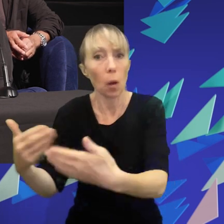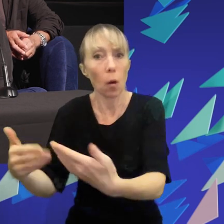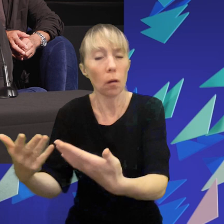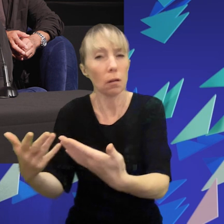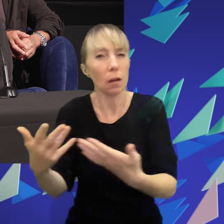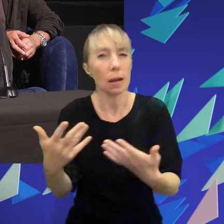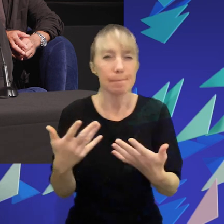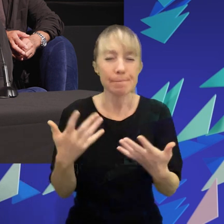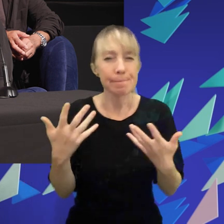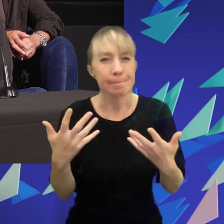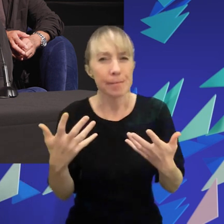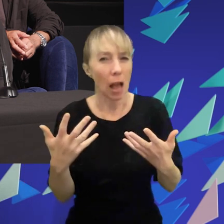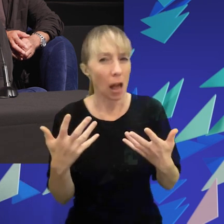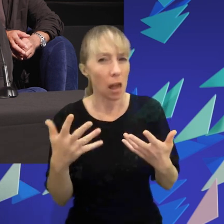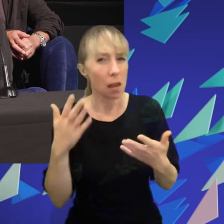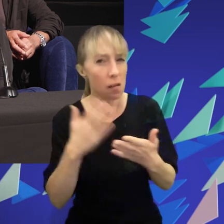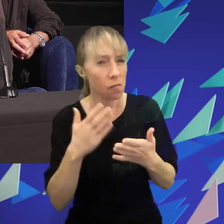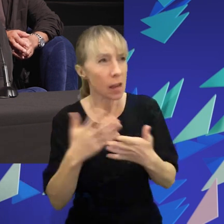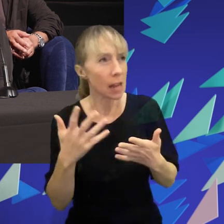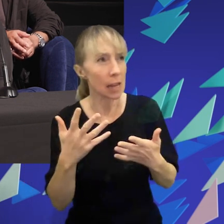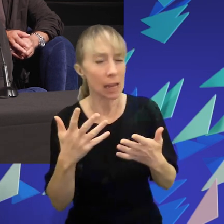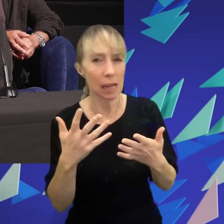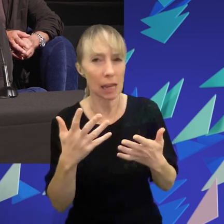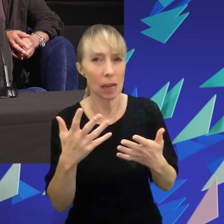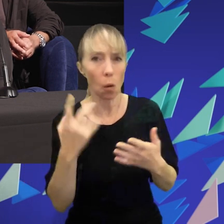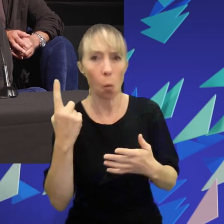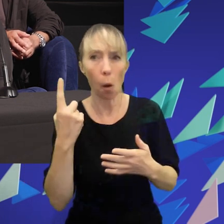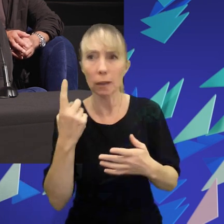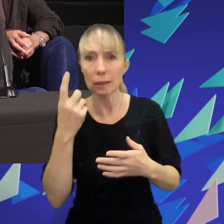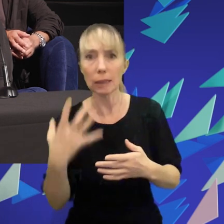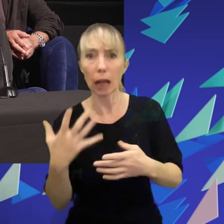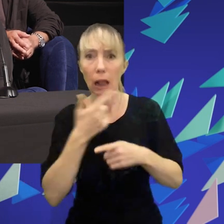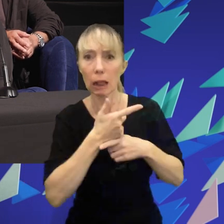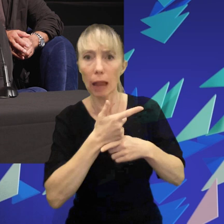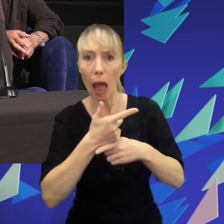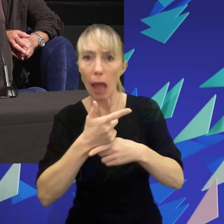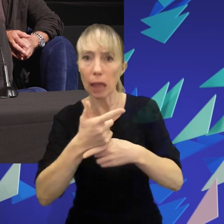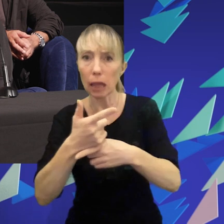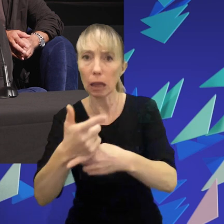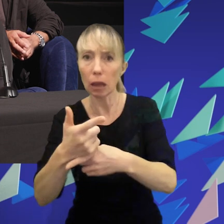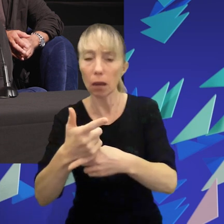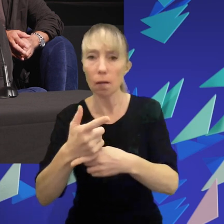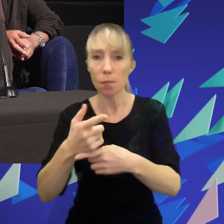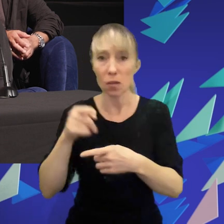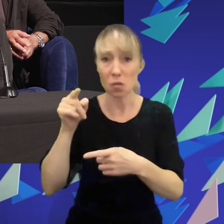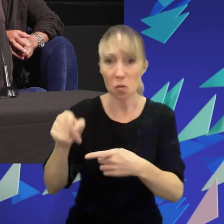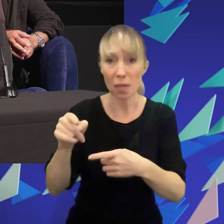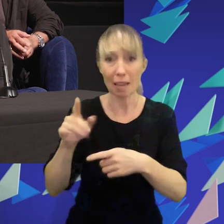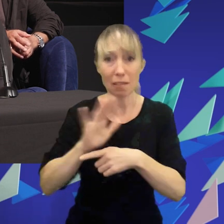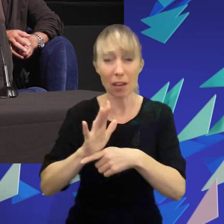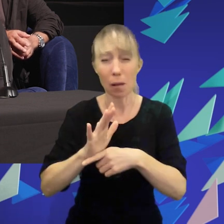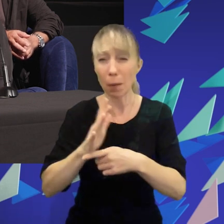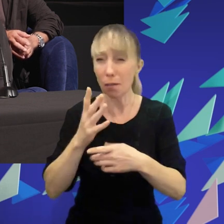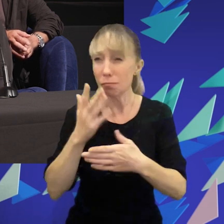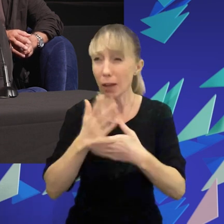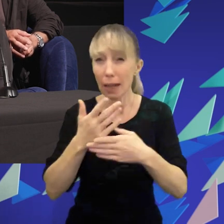challenge? We've gone from a single take film to this, but this has some incredibly long takes and very complex action